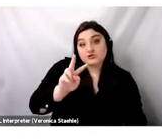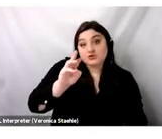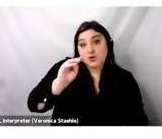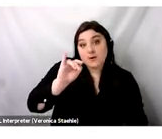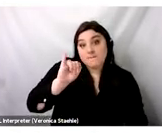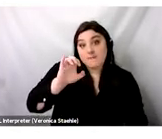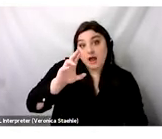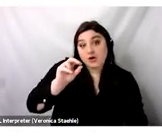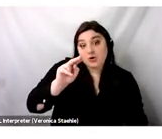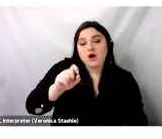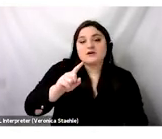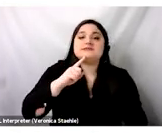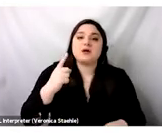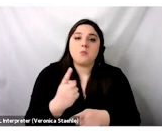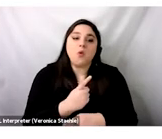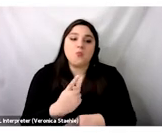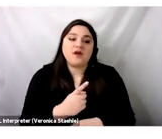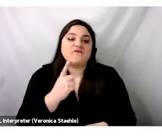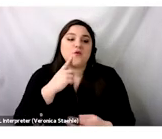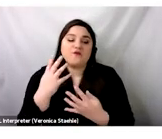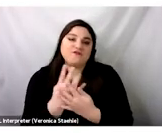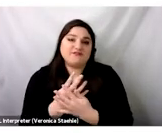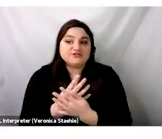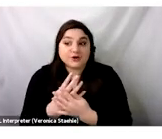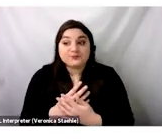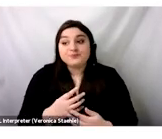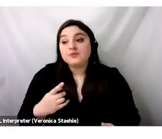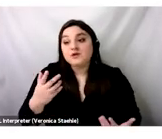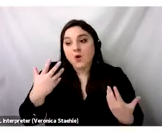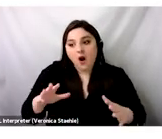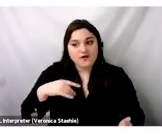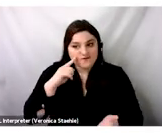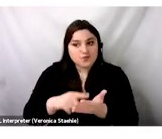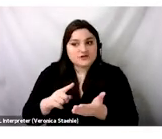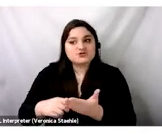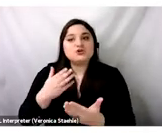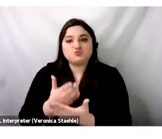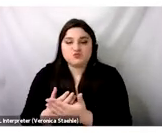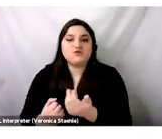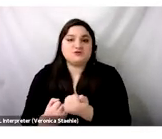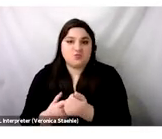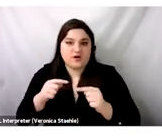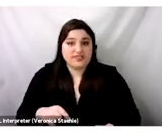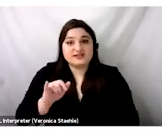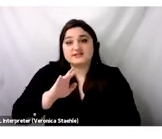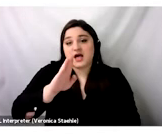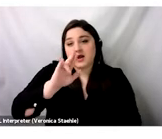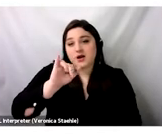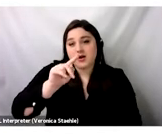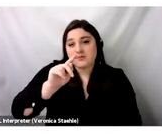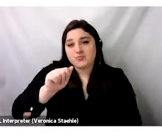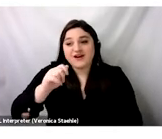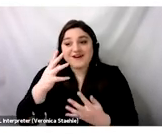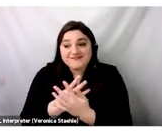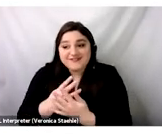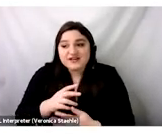So there has been research, and you can also just Google this, at like, you know, the Brita filter or what have you, like even a